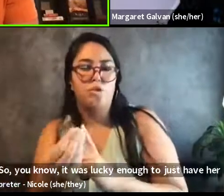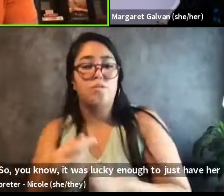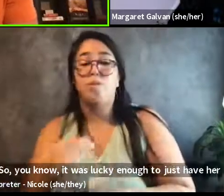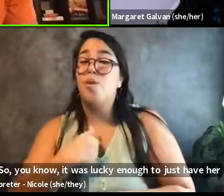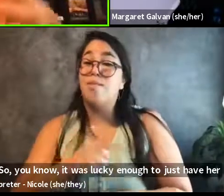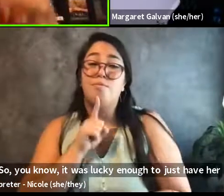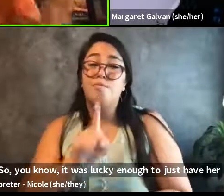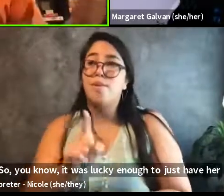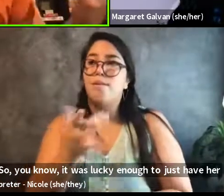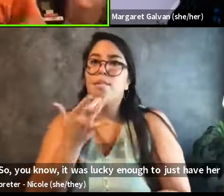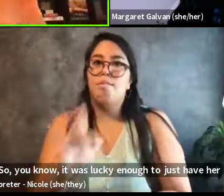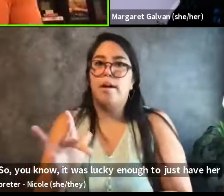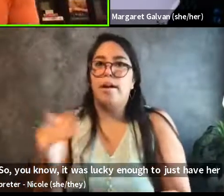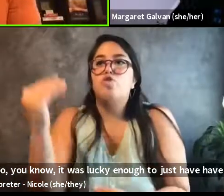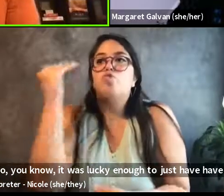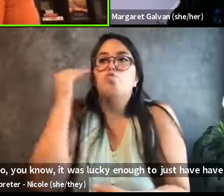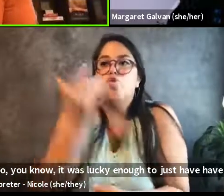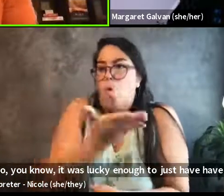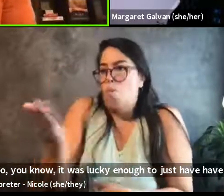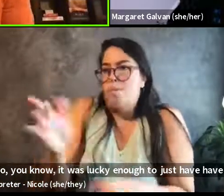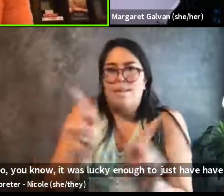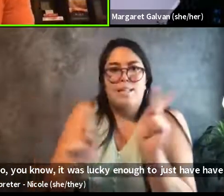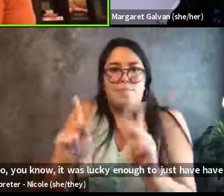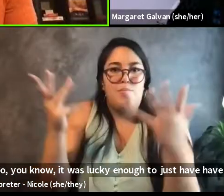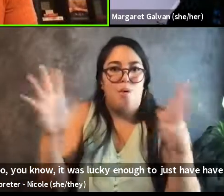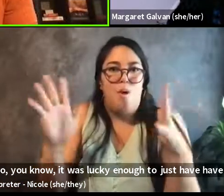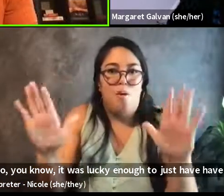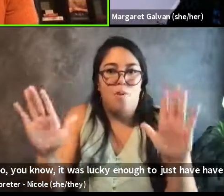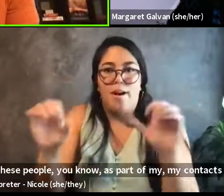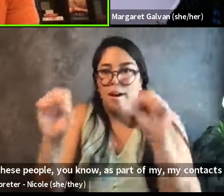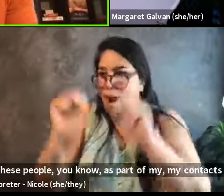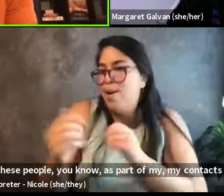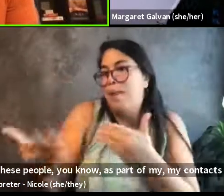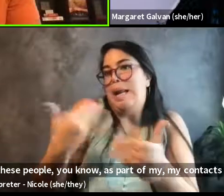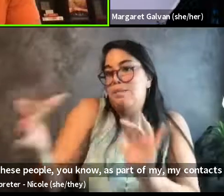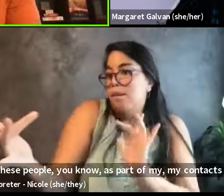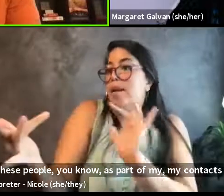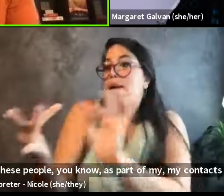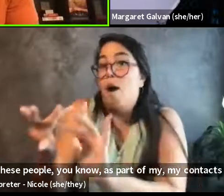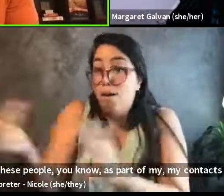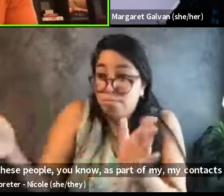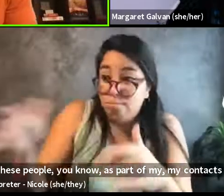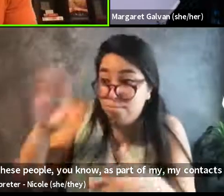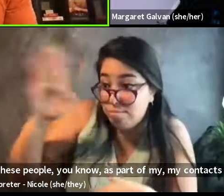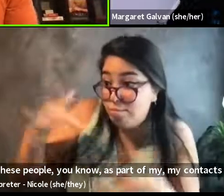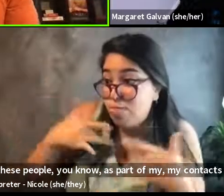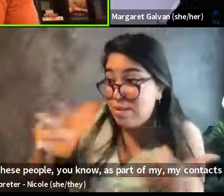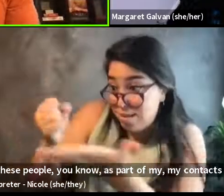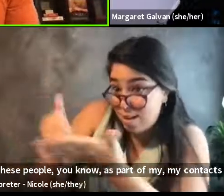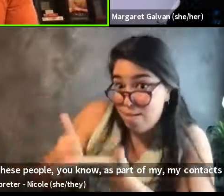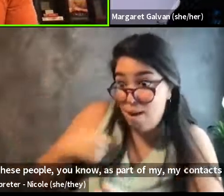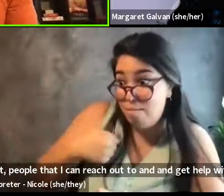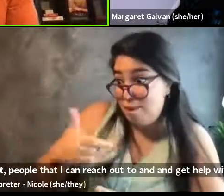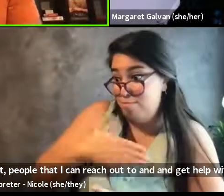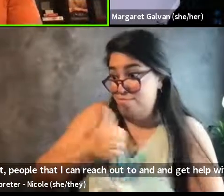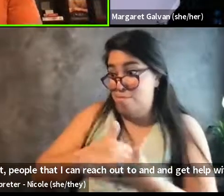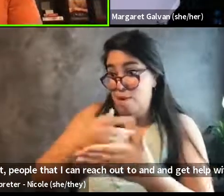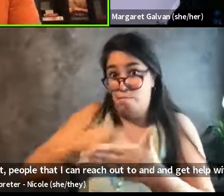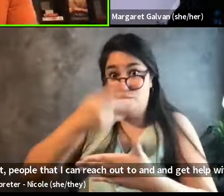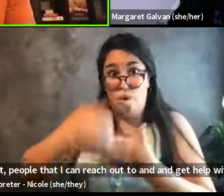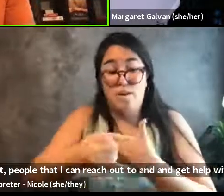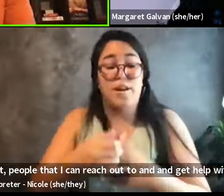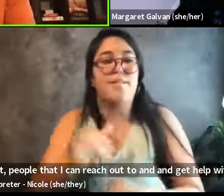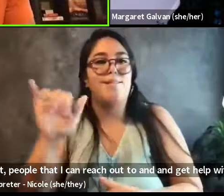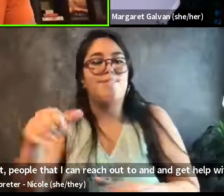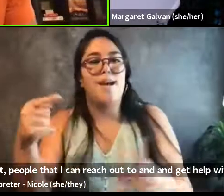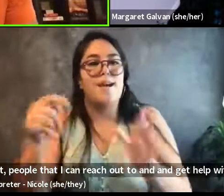people, you know, as part of my, my contacts, right. Uh, people that I could reach out to and, and get help with. Um, and, um, at that point,